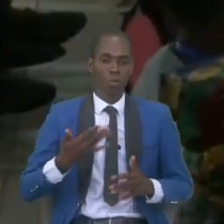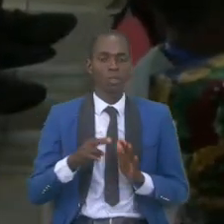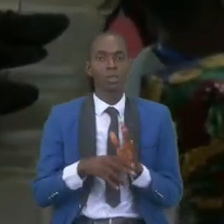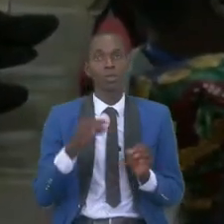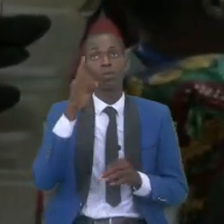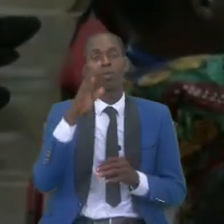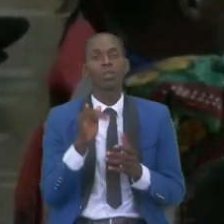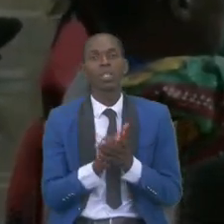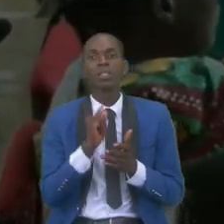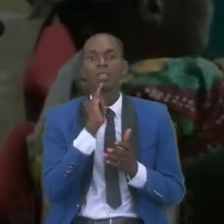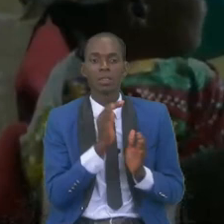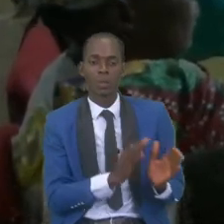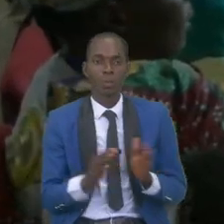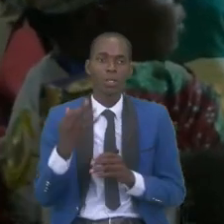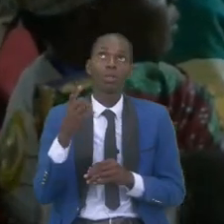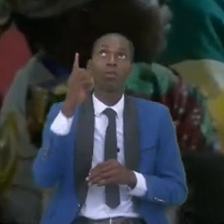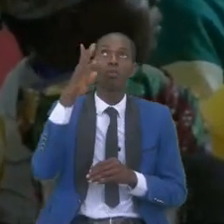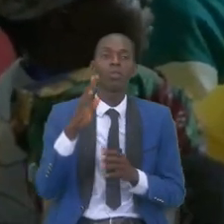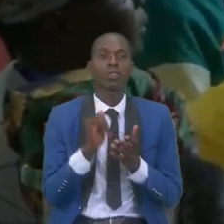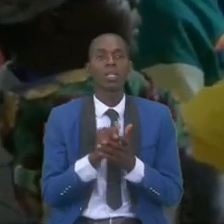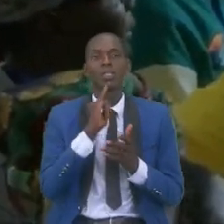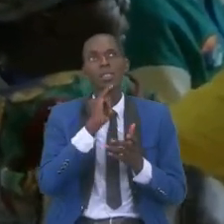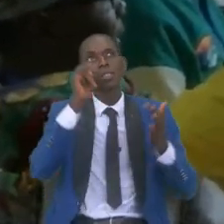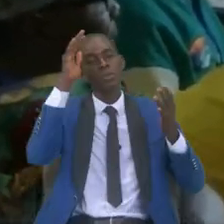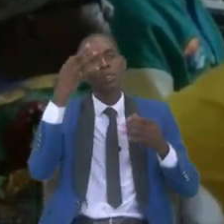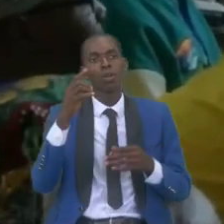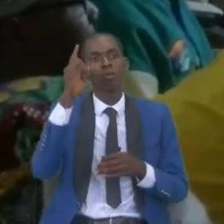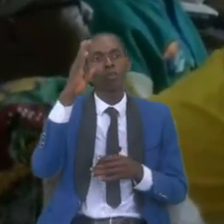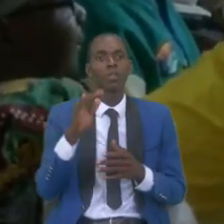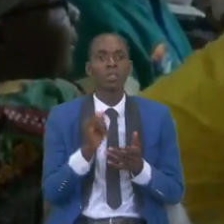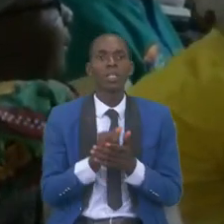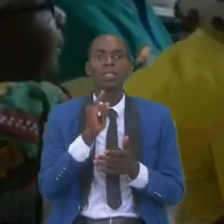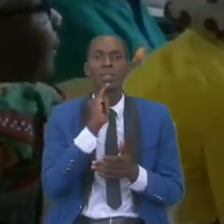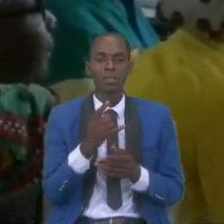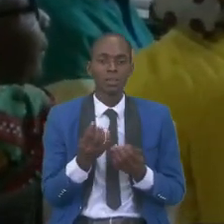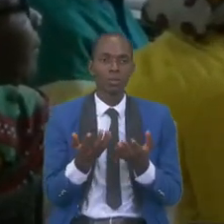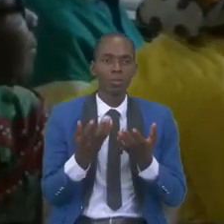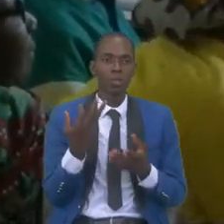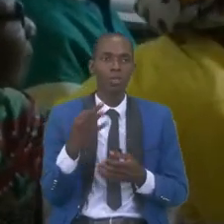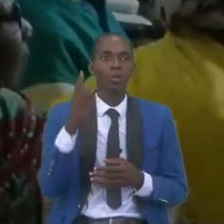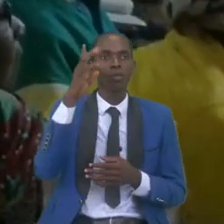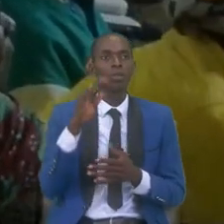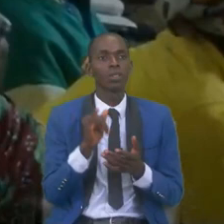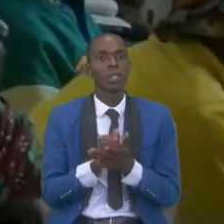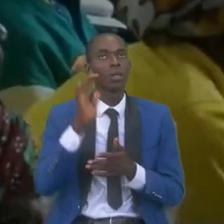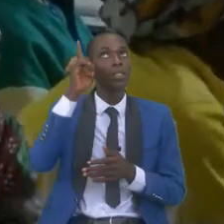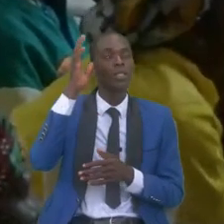the expectation of God. That is the desire of God. That He may establish your